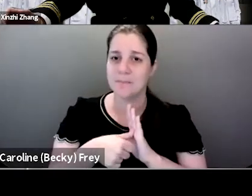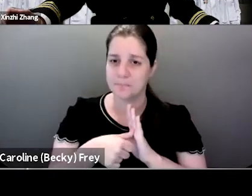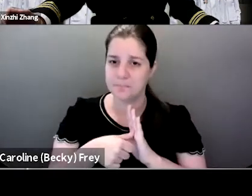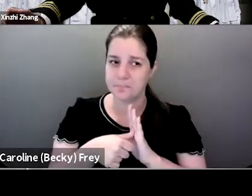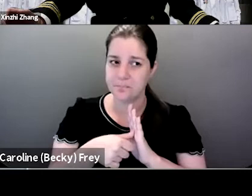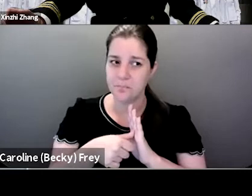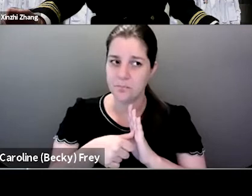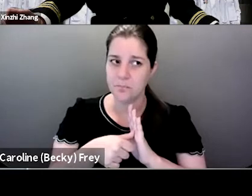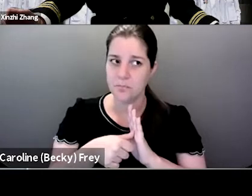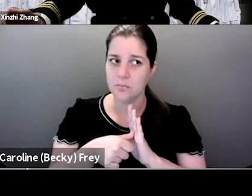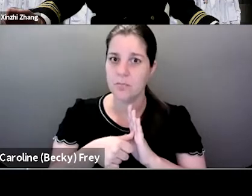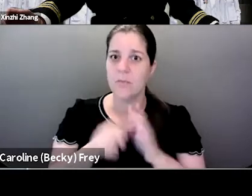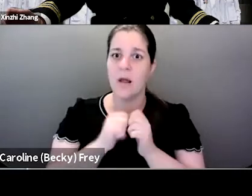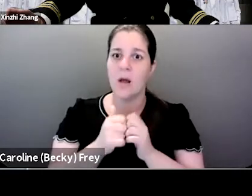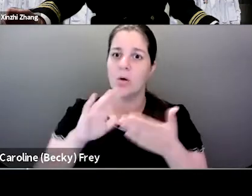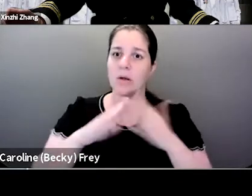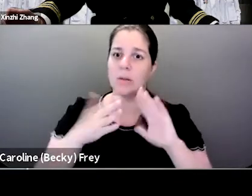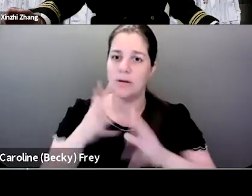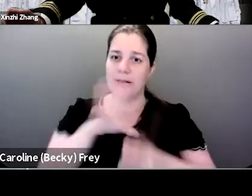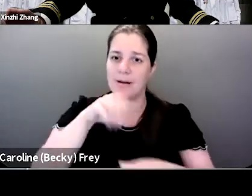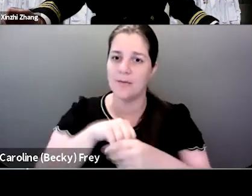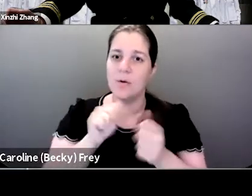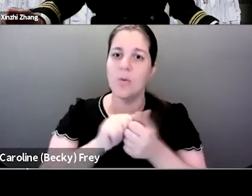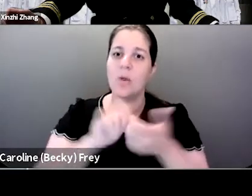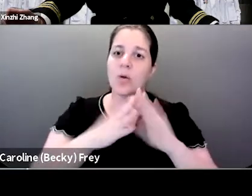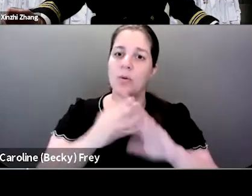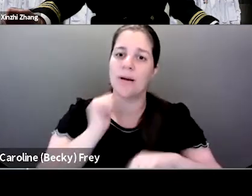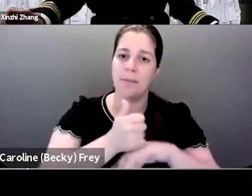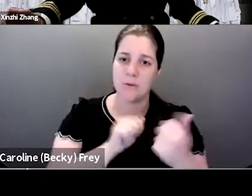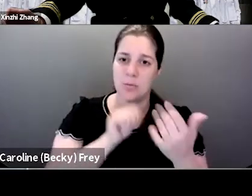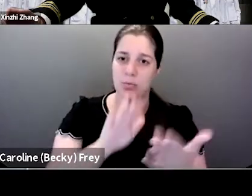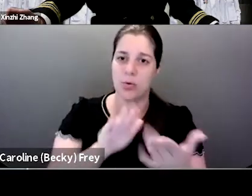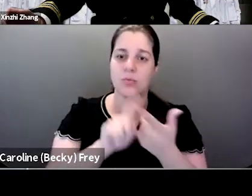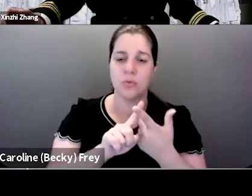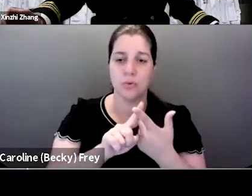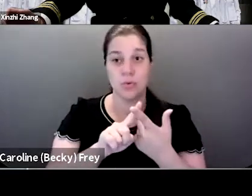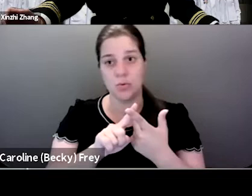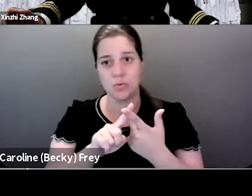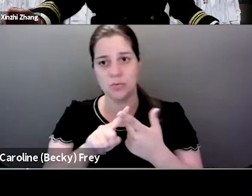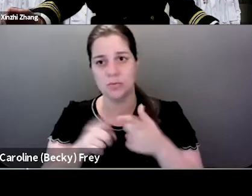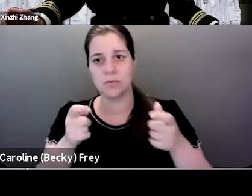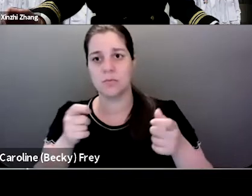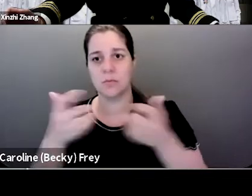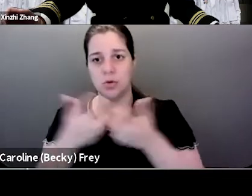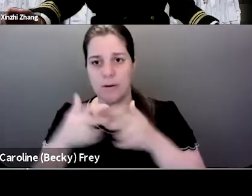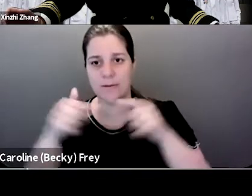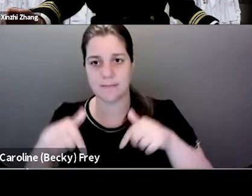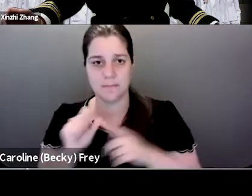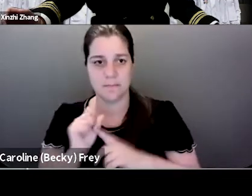way community engaged and the community-based approach to address that. Next slide, please.